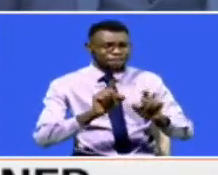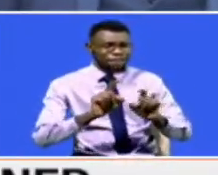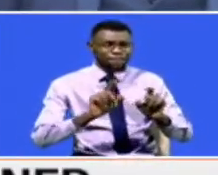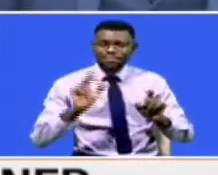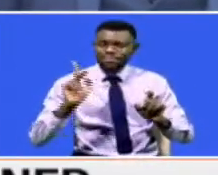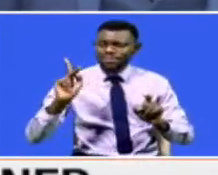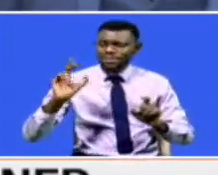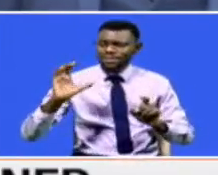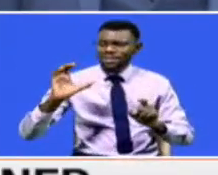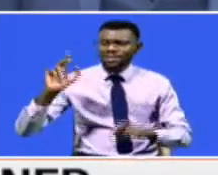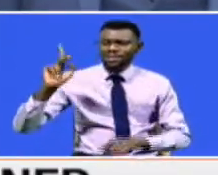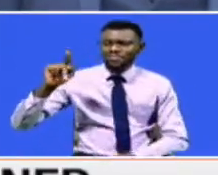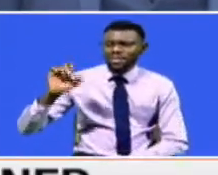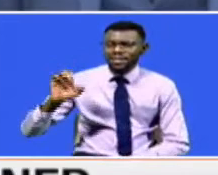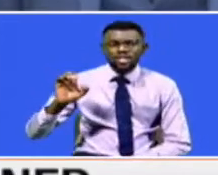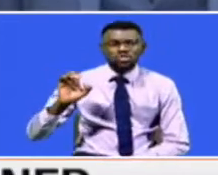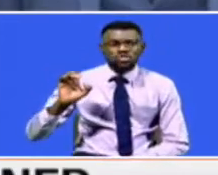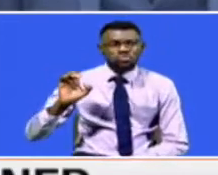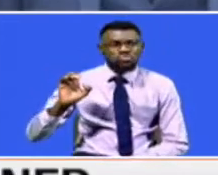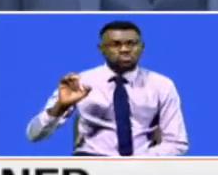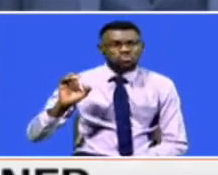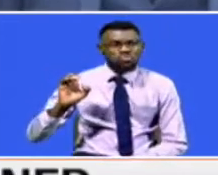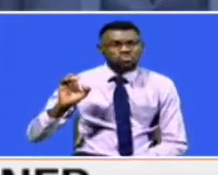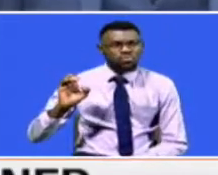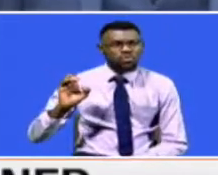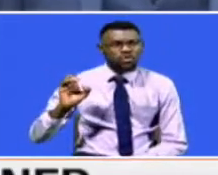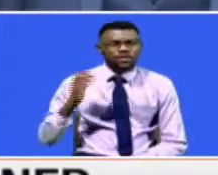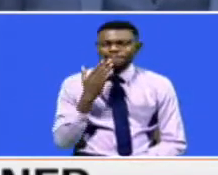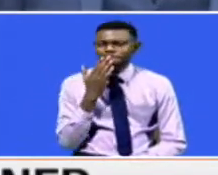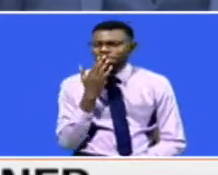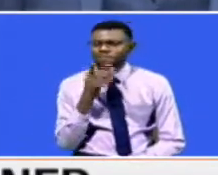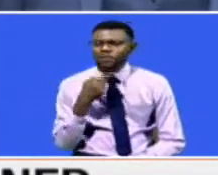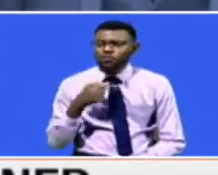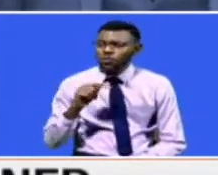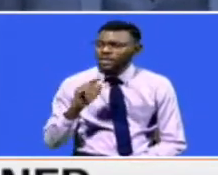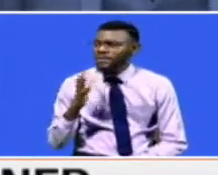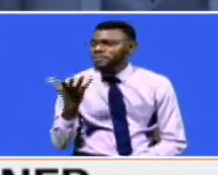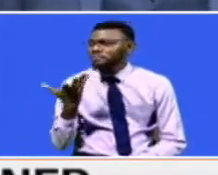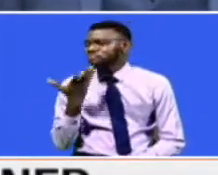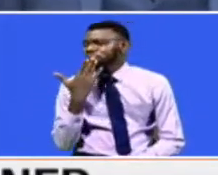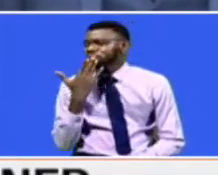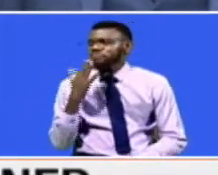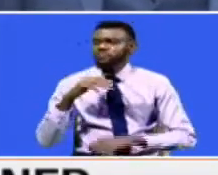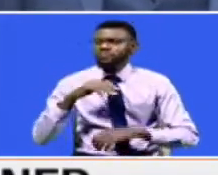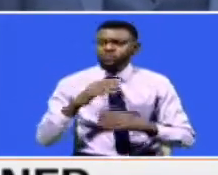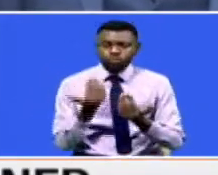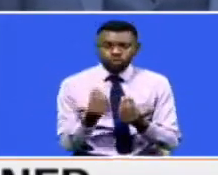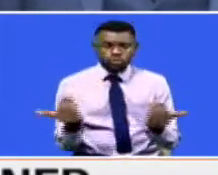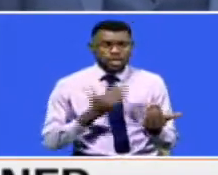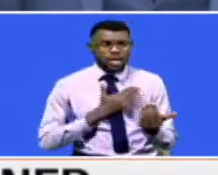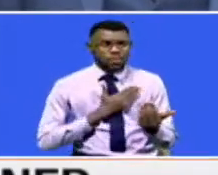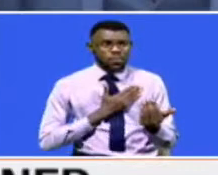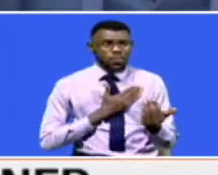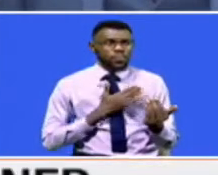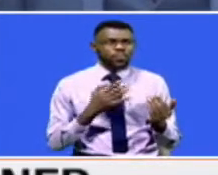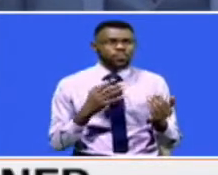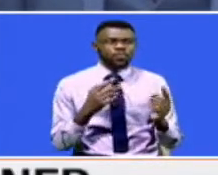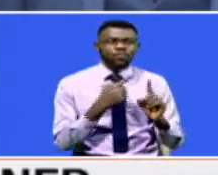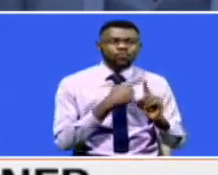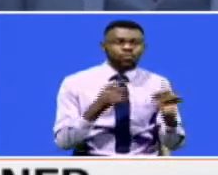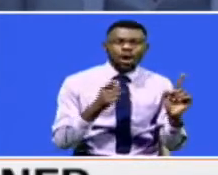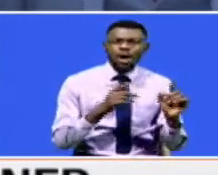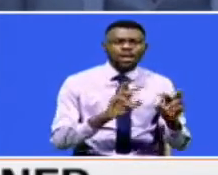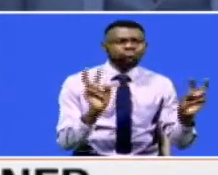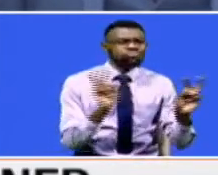KCP. We have to even, I don't know whether I'll use the word export or whatever, but our children have to seek Form 1 vacancies